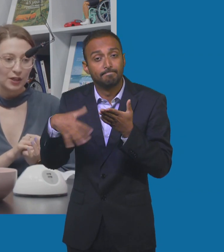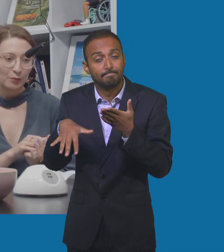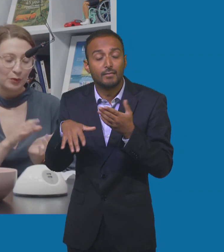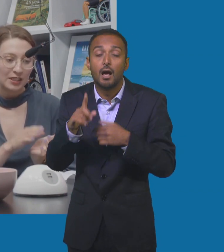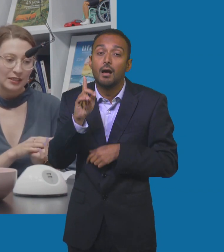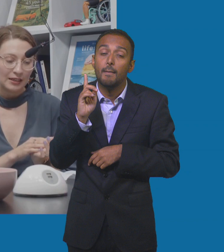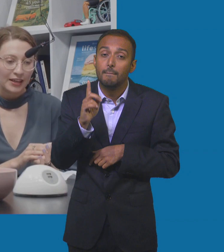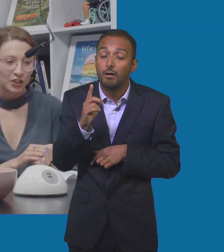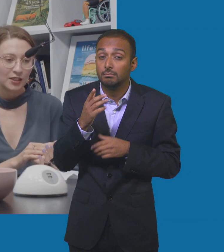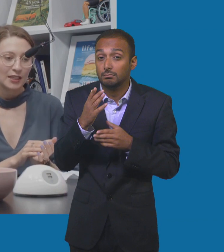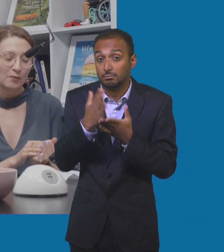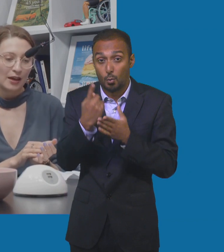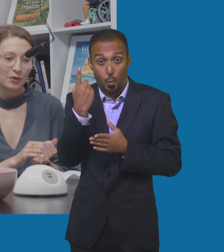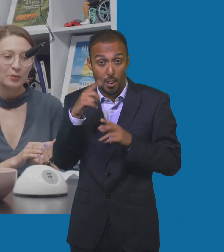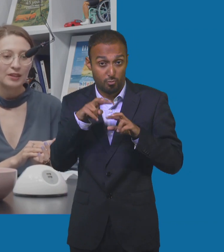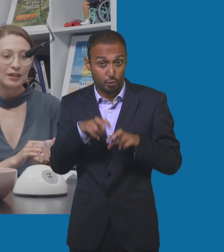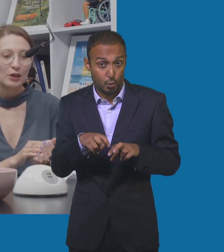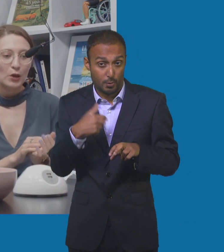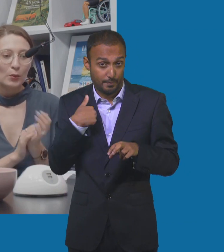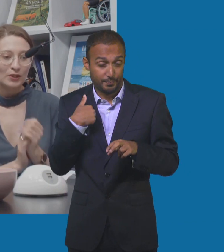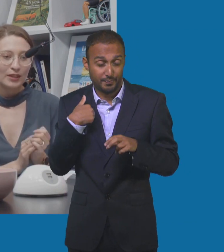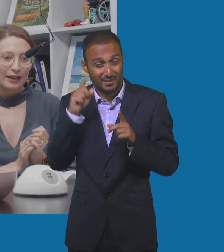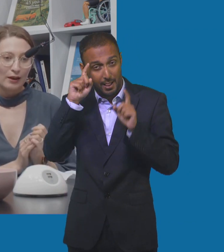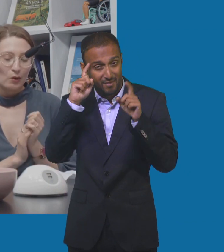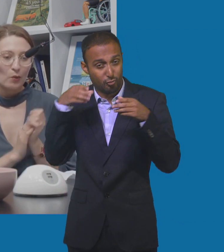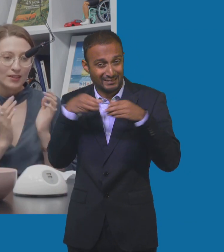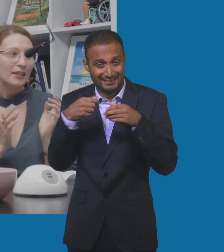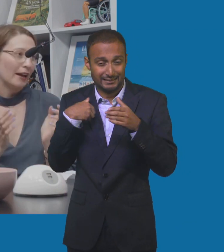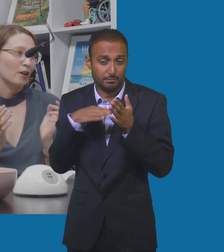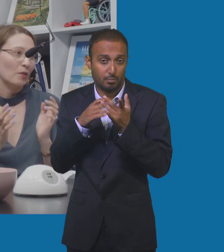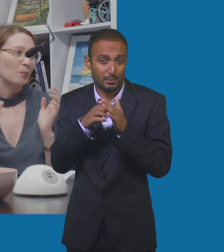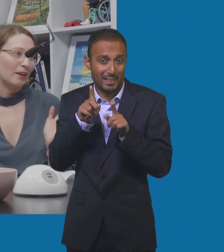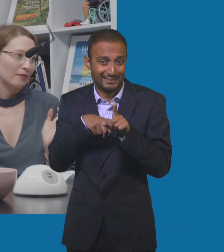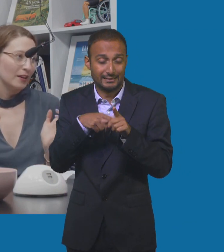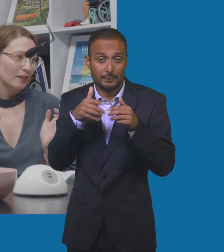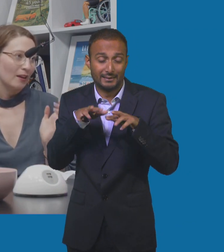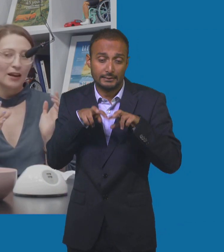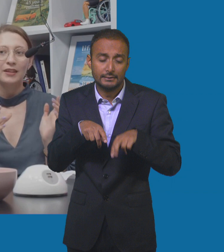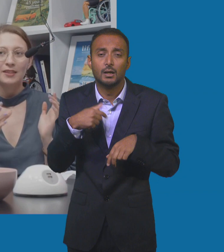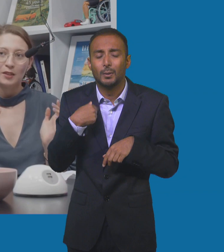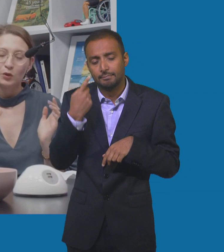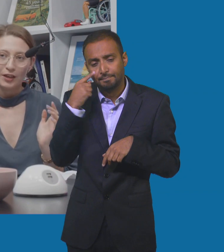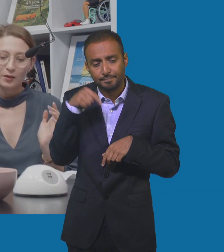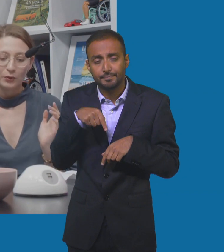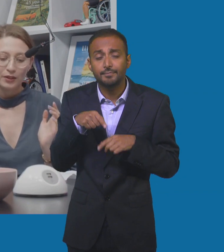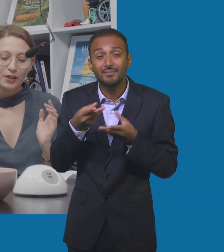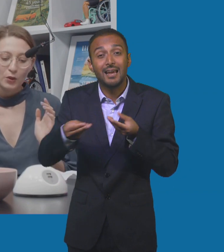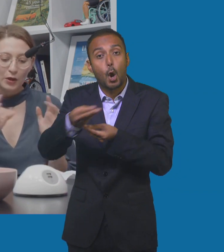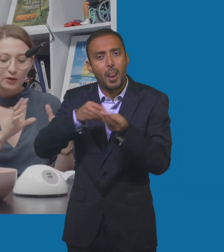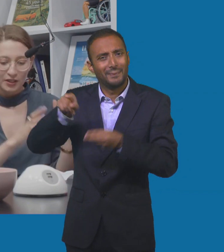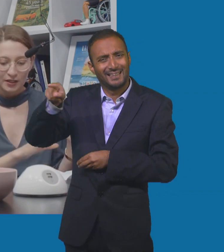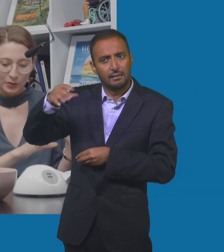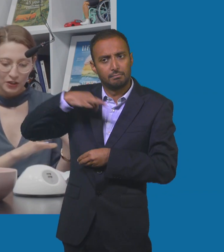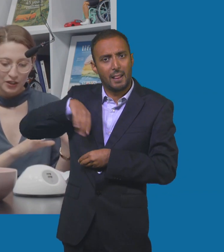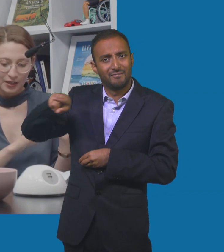of research we did in the innovation team at Motability was looking at what's the economic benefit of having accessible transport.